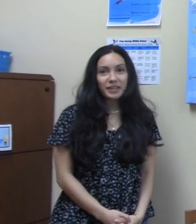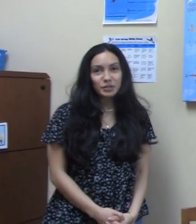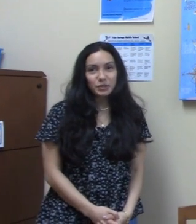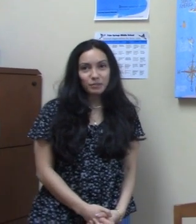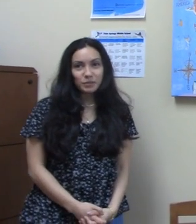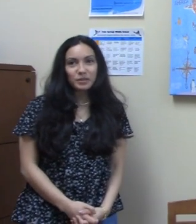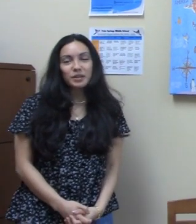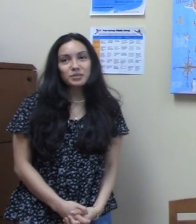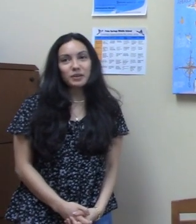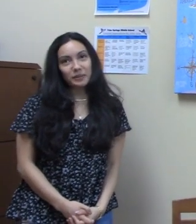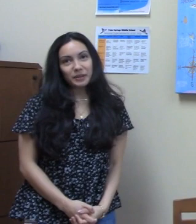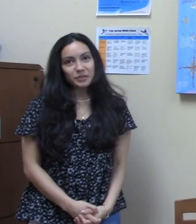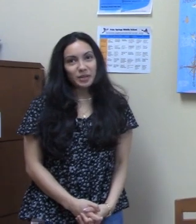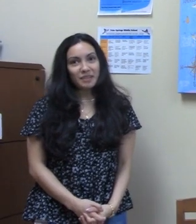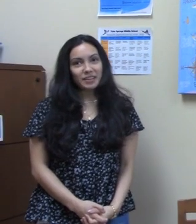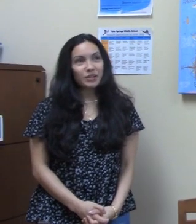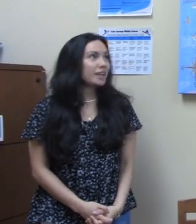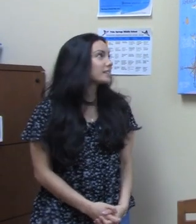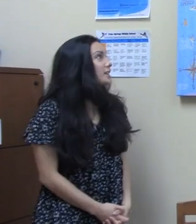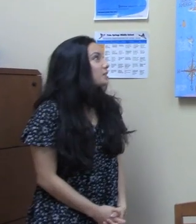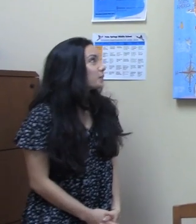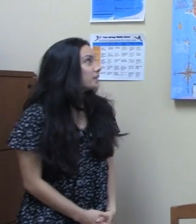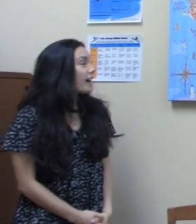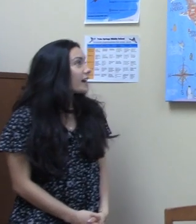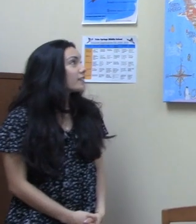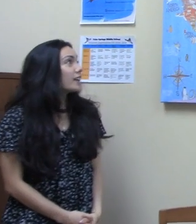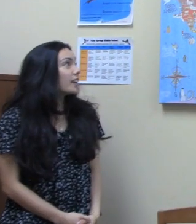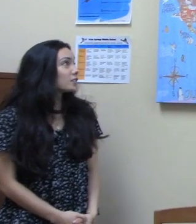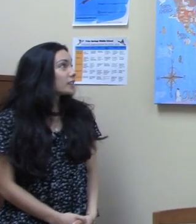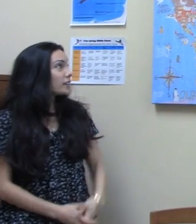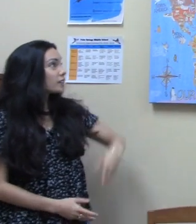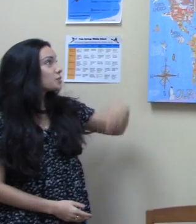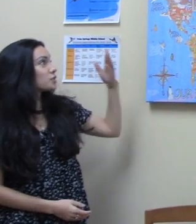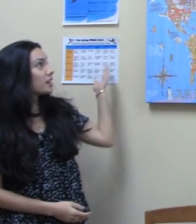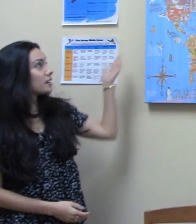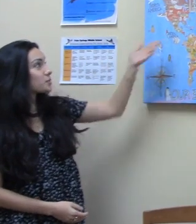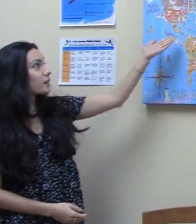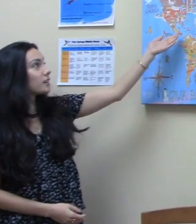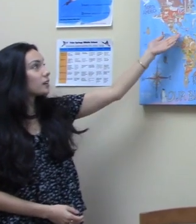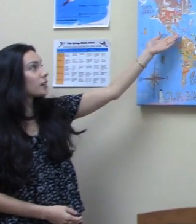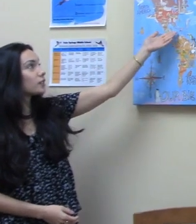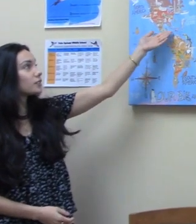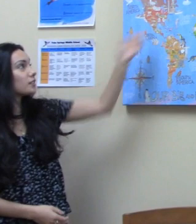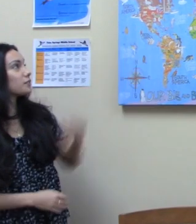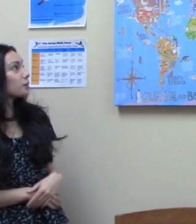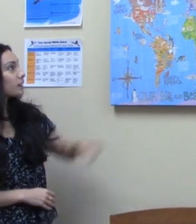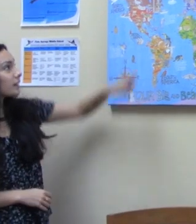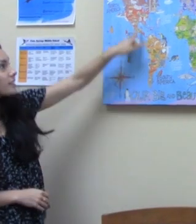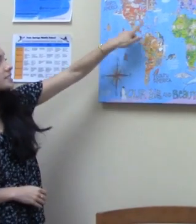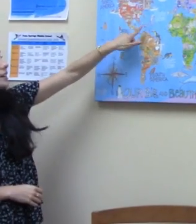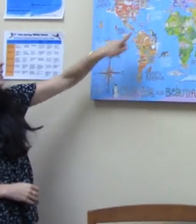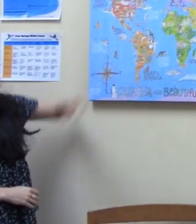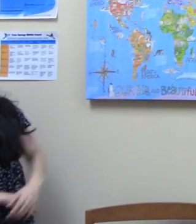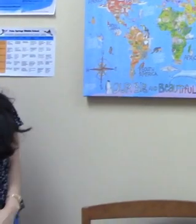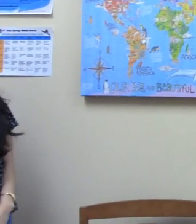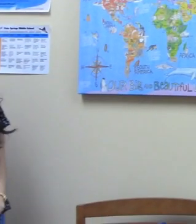and how they contribute to our country and make it great. So we have Haitian Heritage, which Haiti is right here underneath Florida in